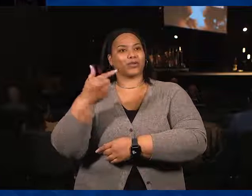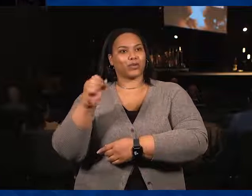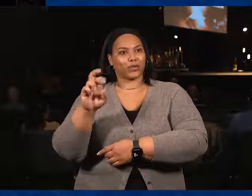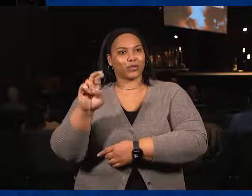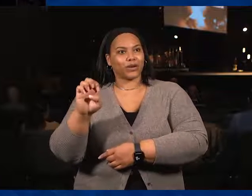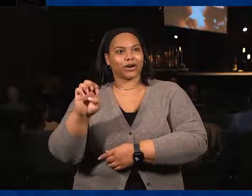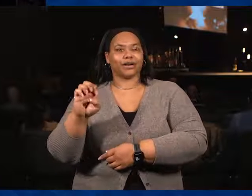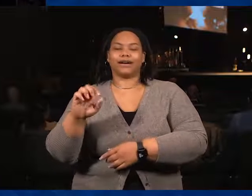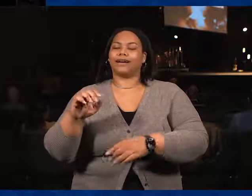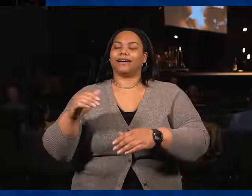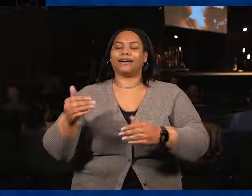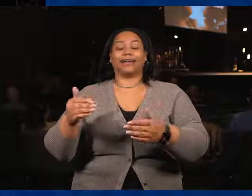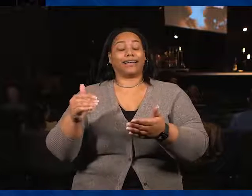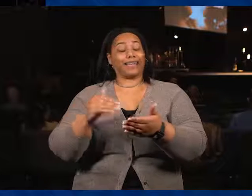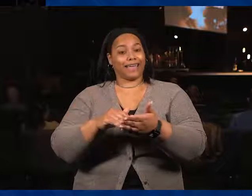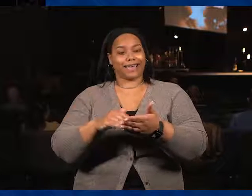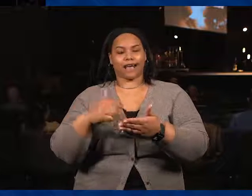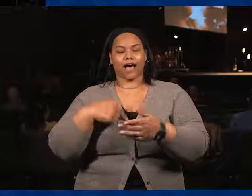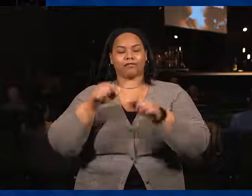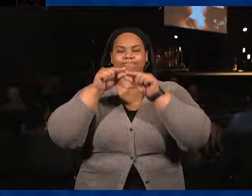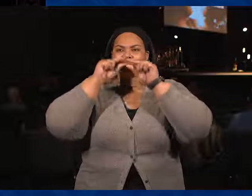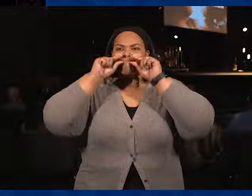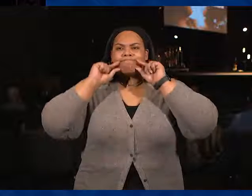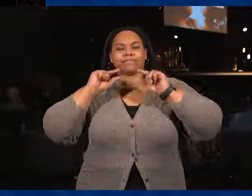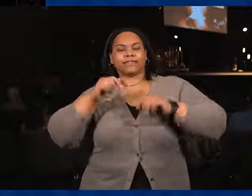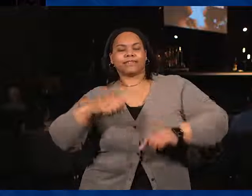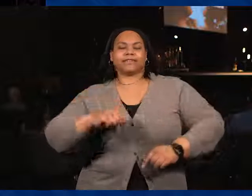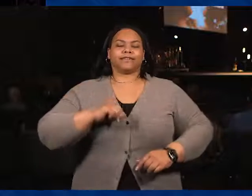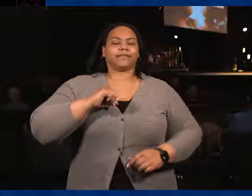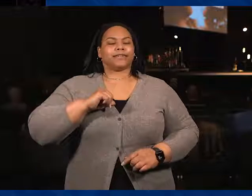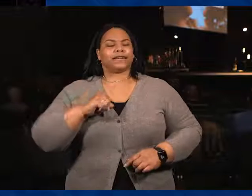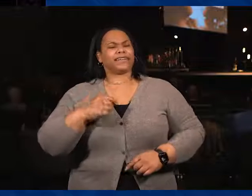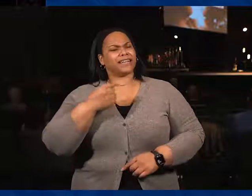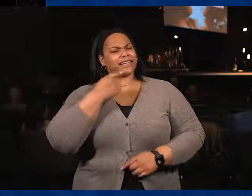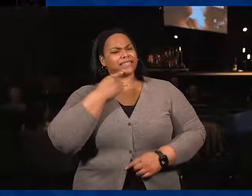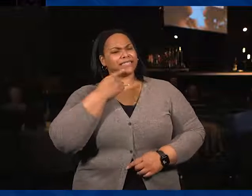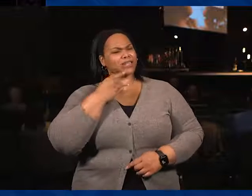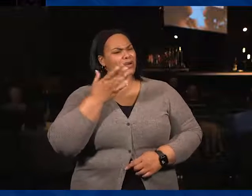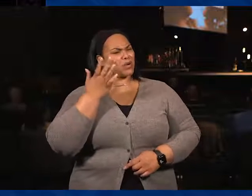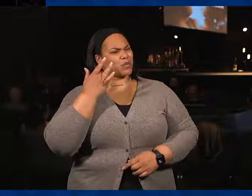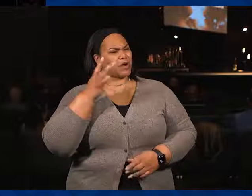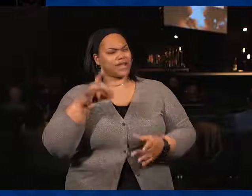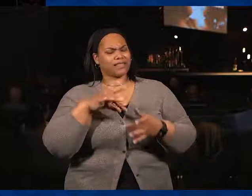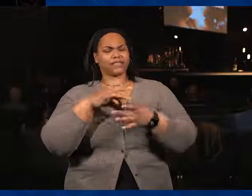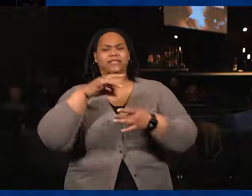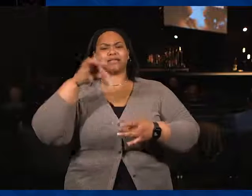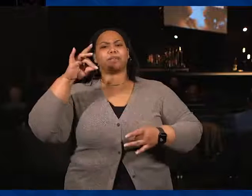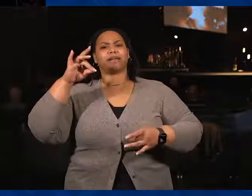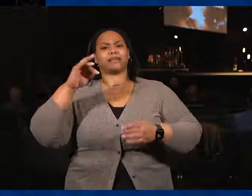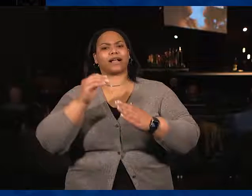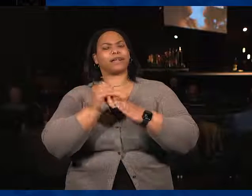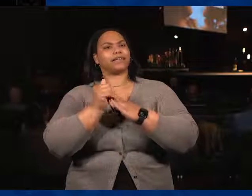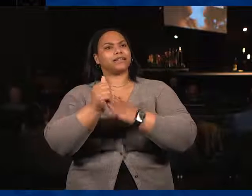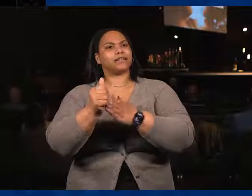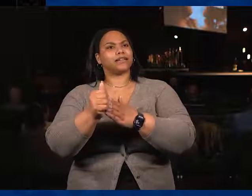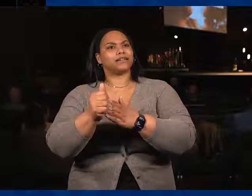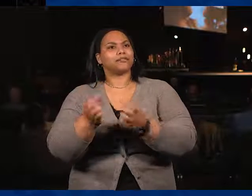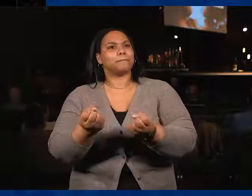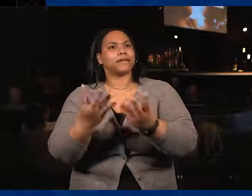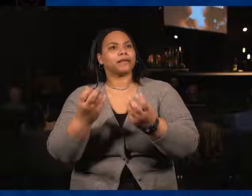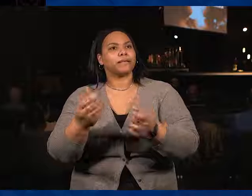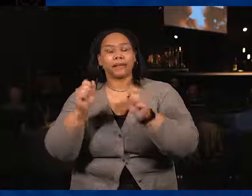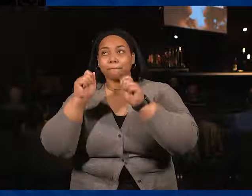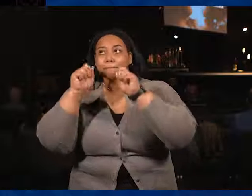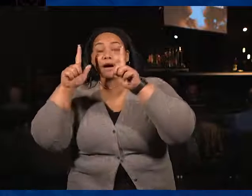up some courage, and I asked him, I said, Doc, why do you think that the Spirit led you to give us so many